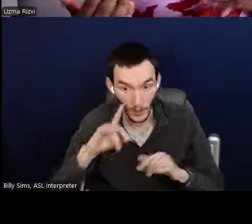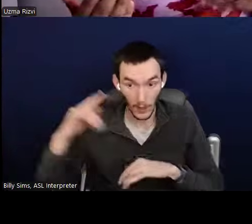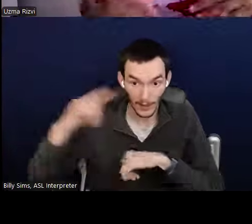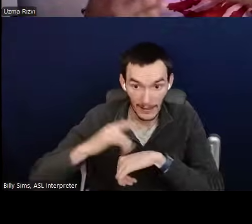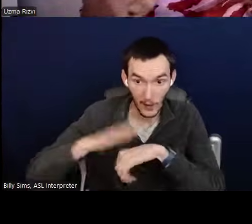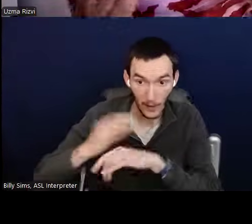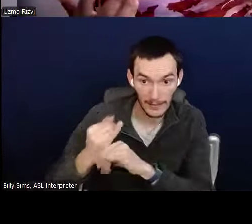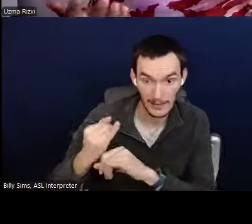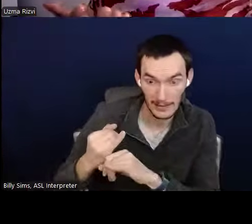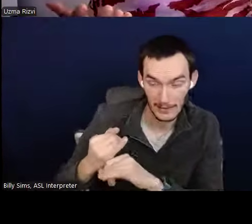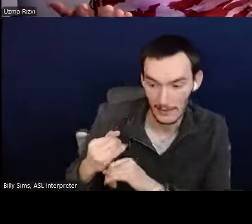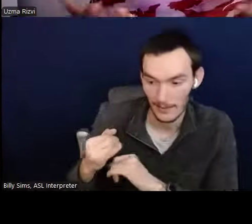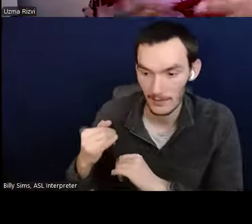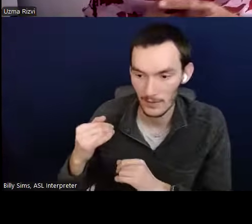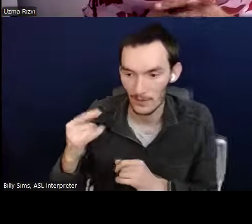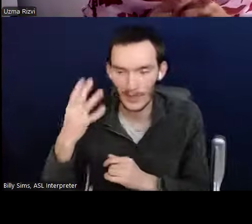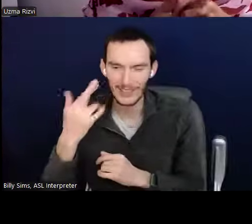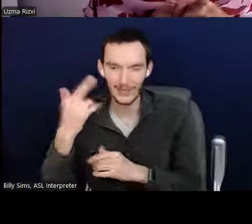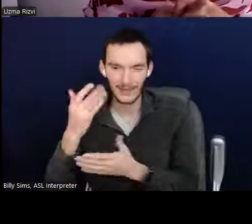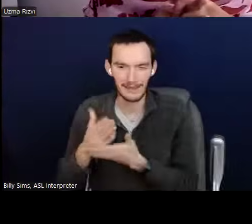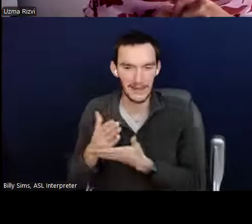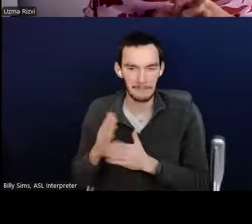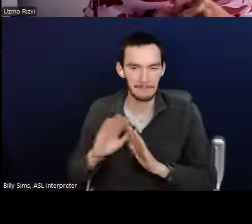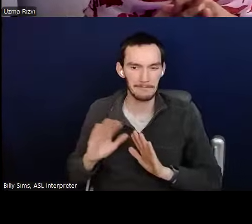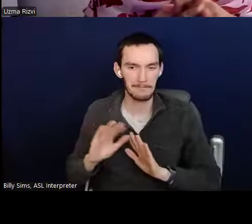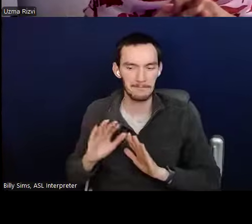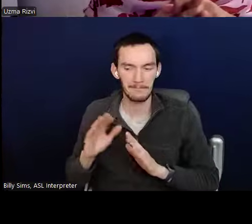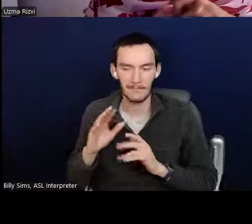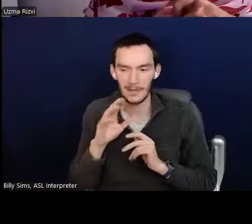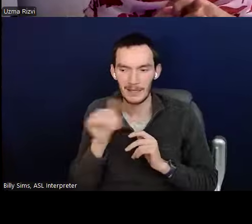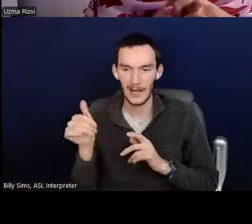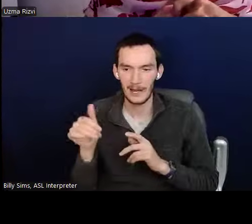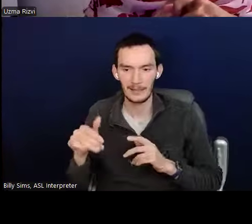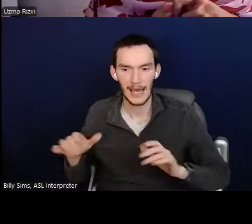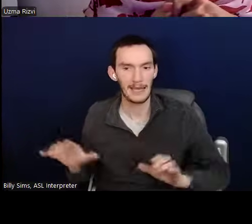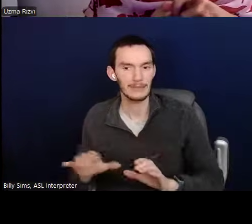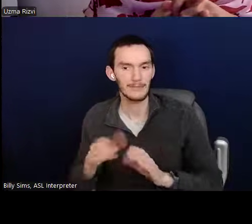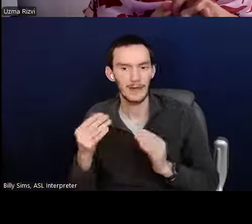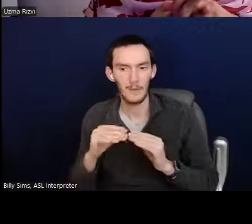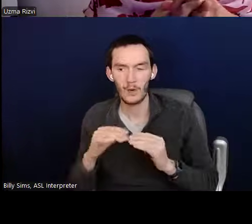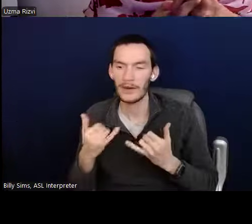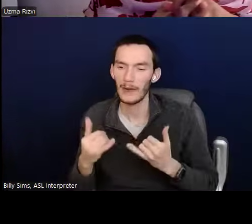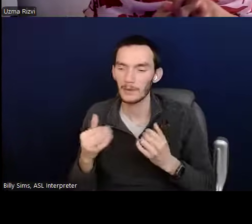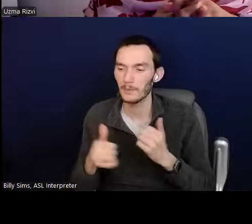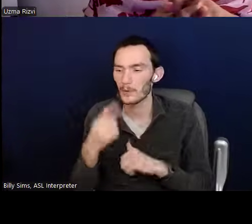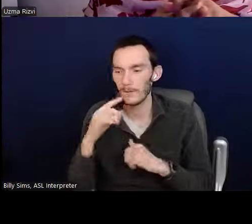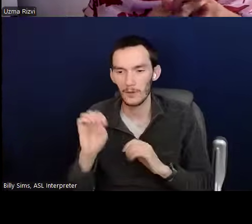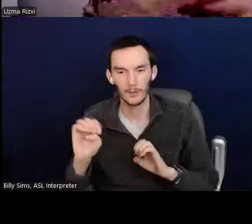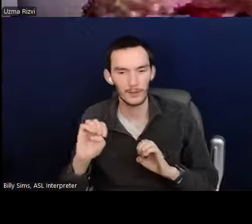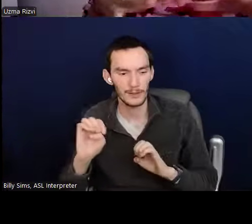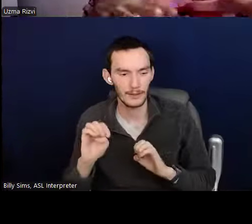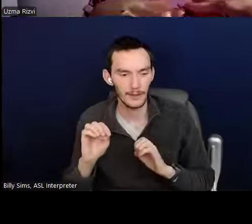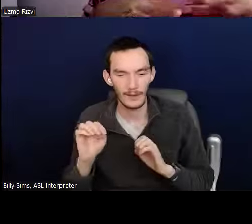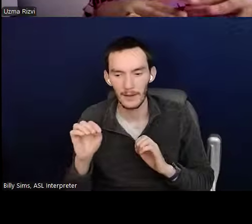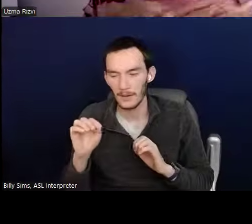that's why they've stopped kind of flying as much. It's not as active anymore. Now it's used mostly for, I think, emergencies, because